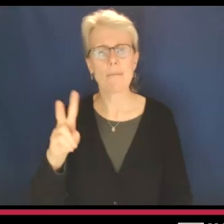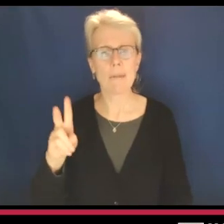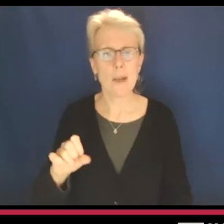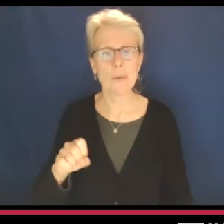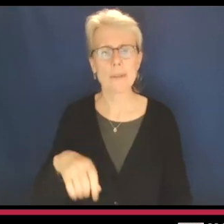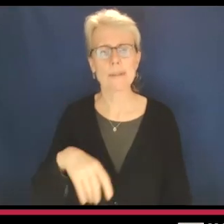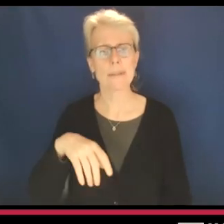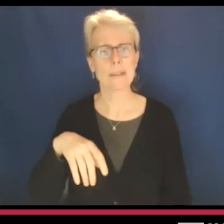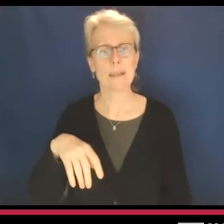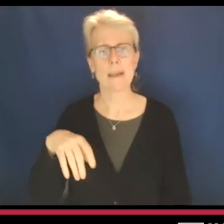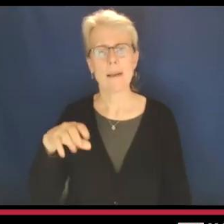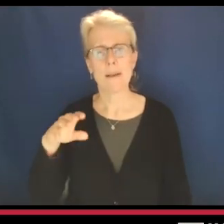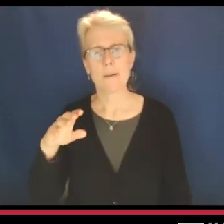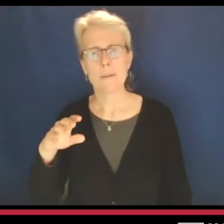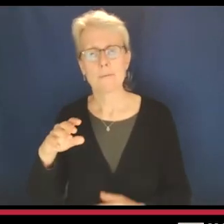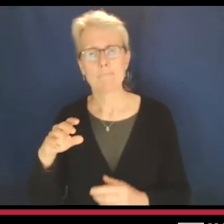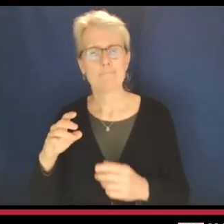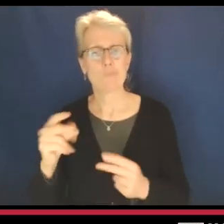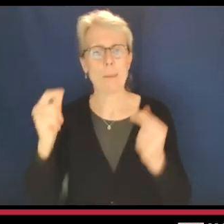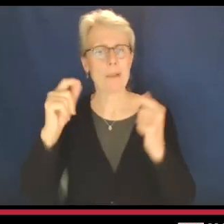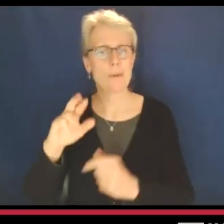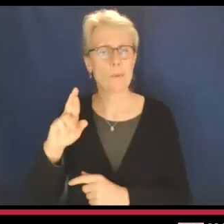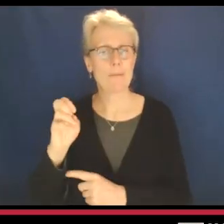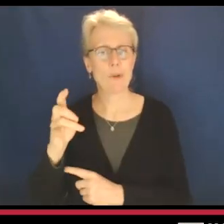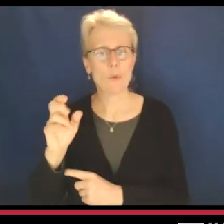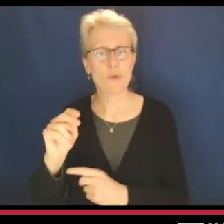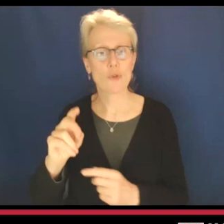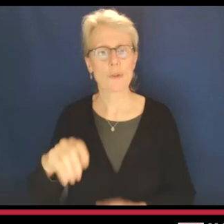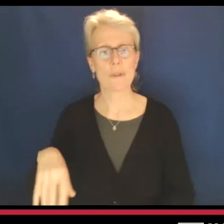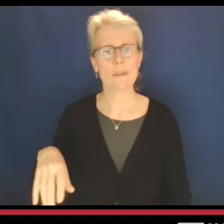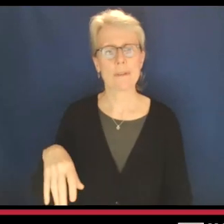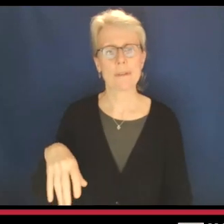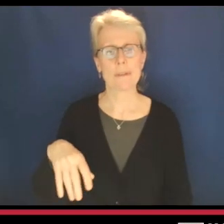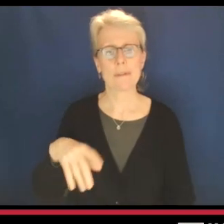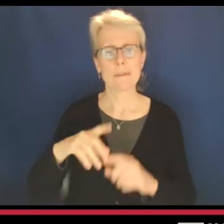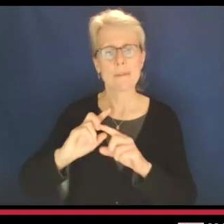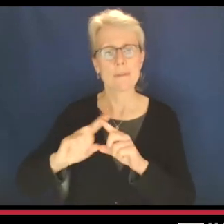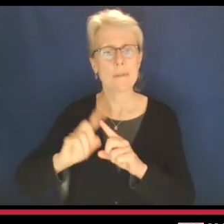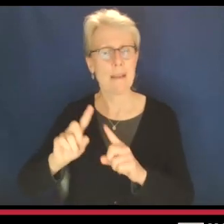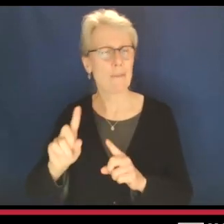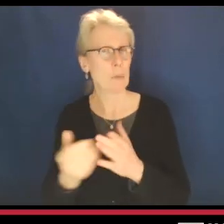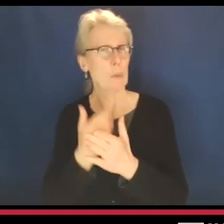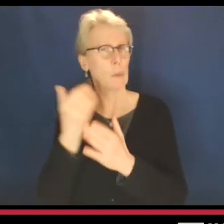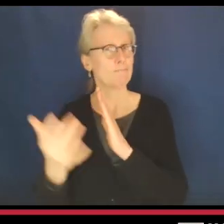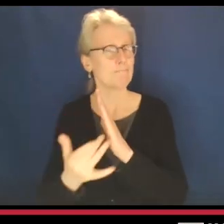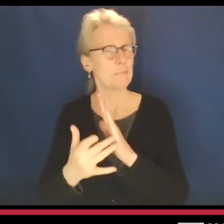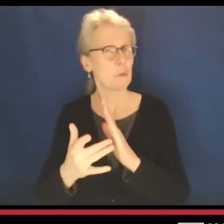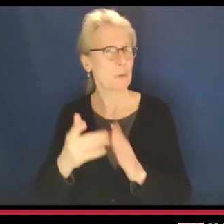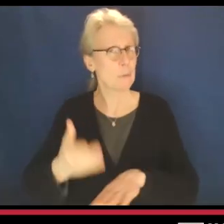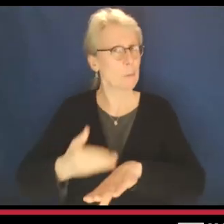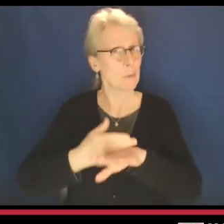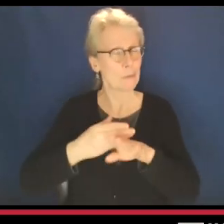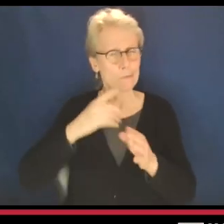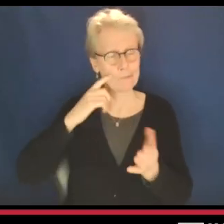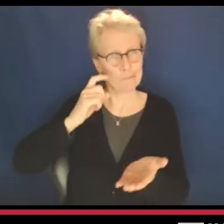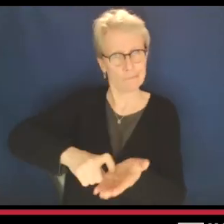And are there any new promising methods or technologies for improving our detection and how we characterize